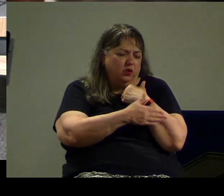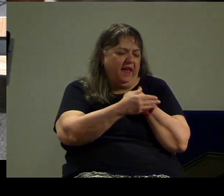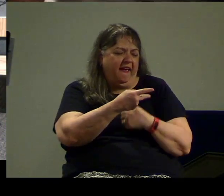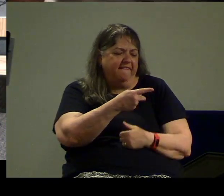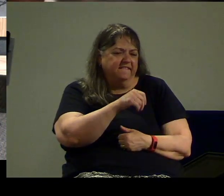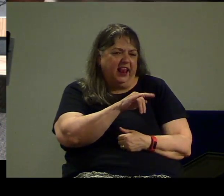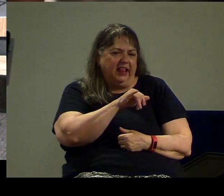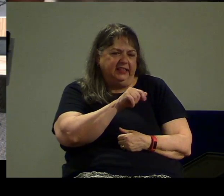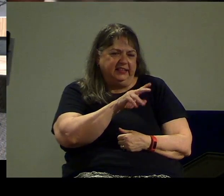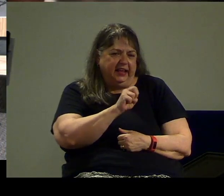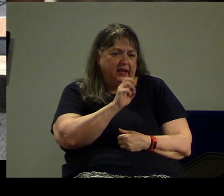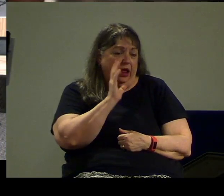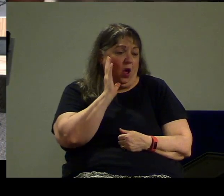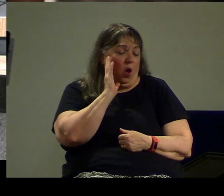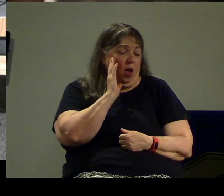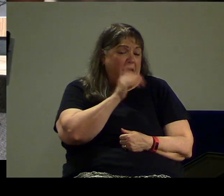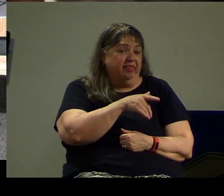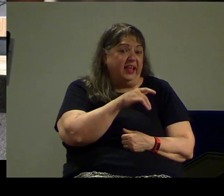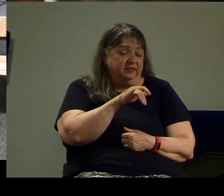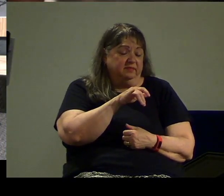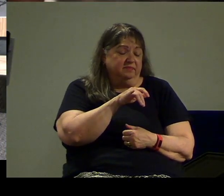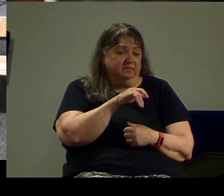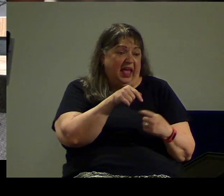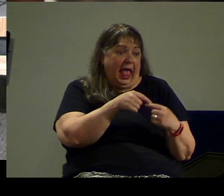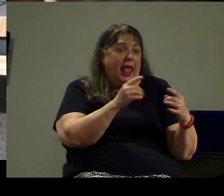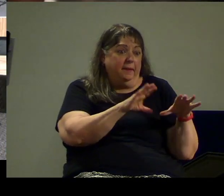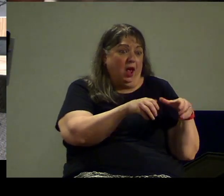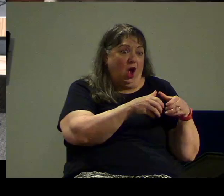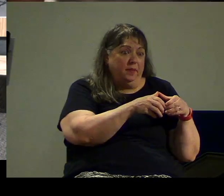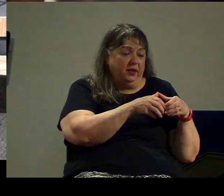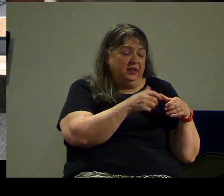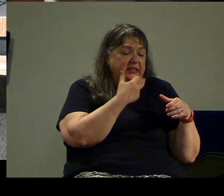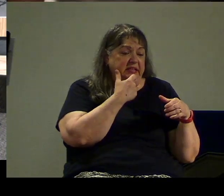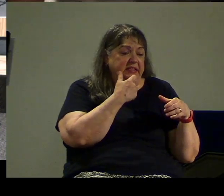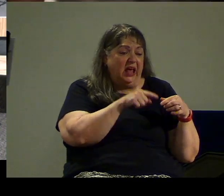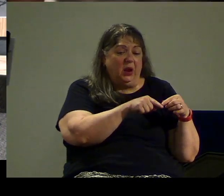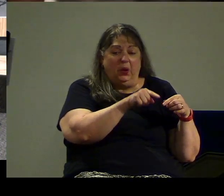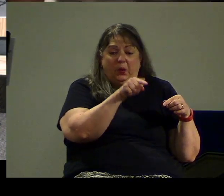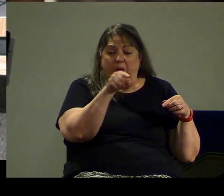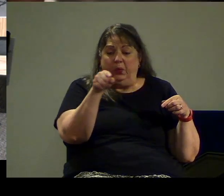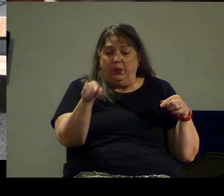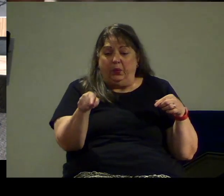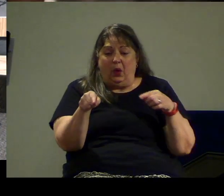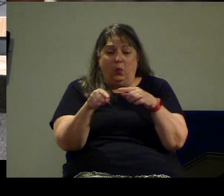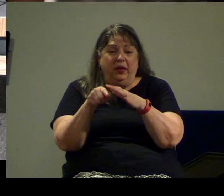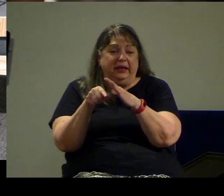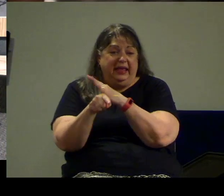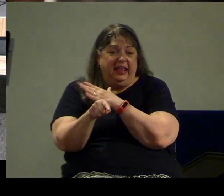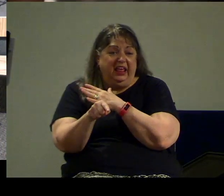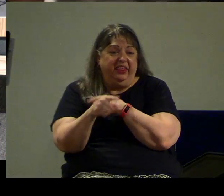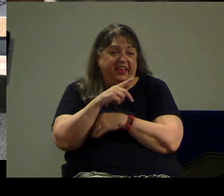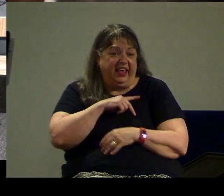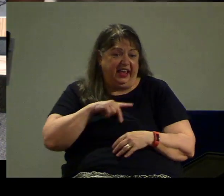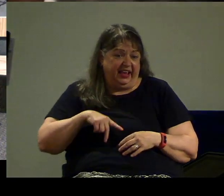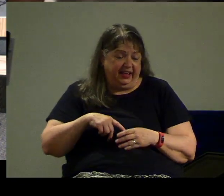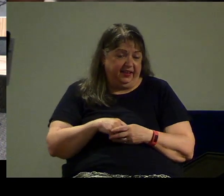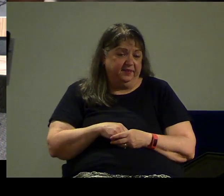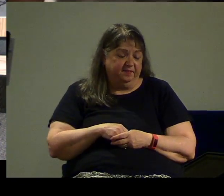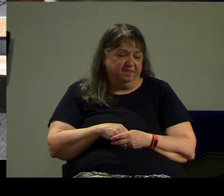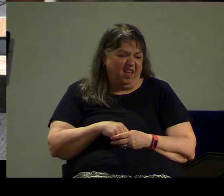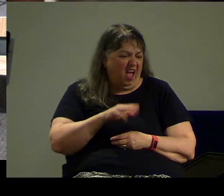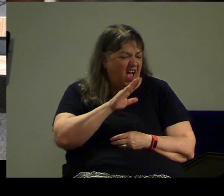Saul. And one of the Philistine commanders says, oh no, David is an Israelite. He has 600 men with